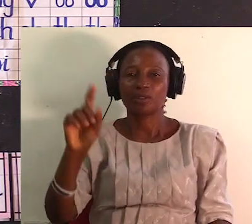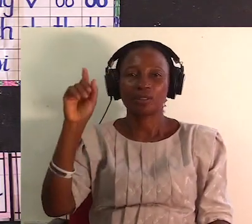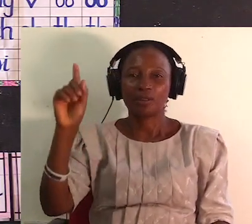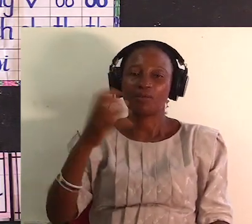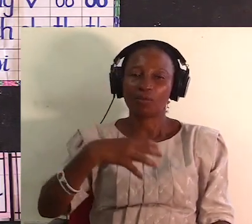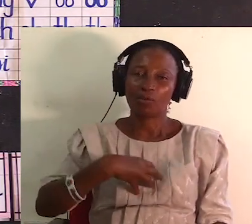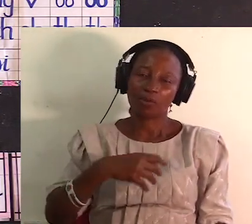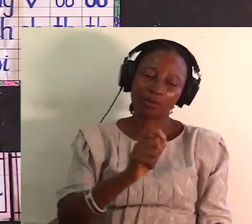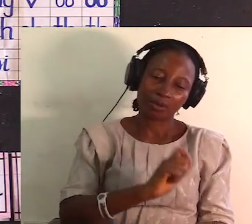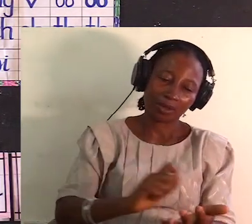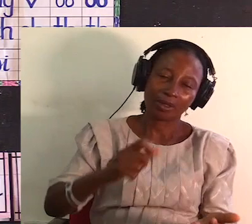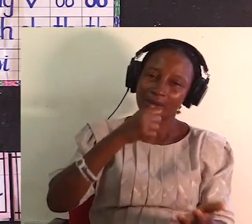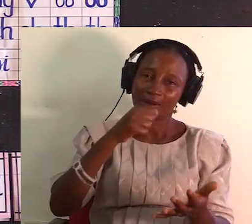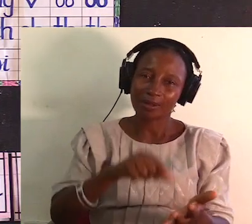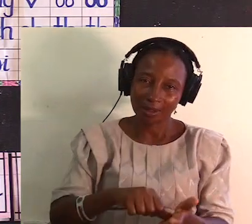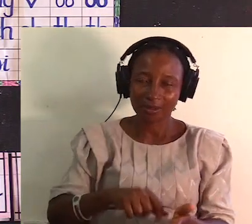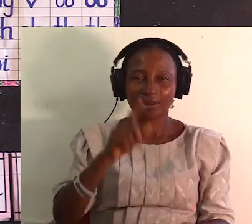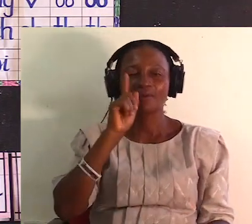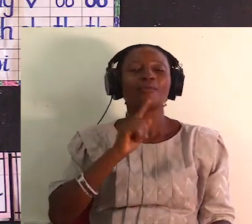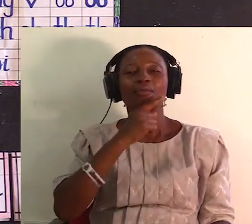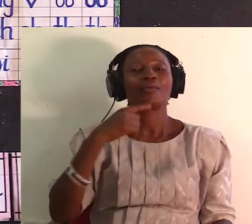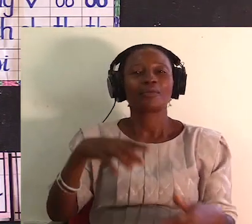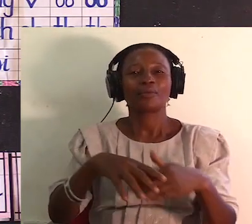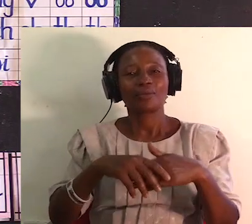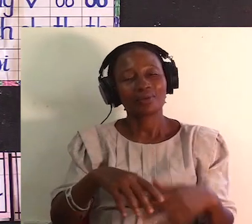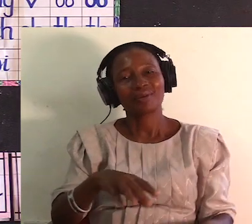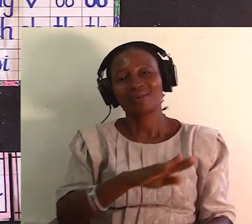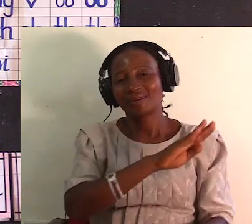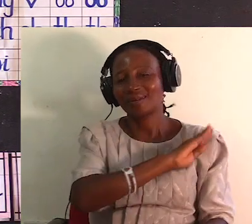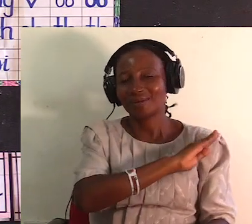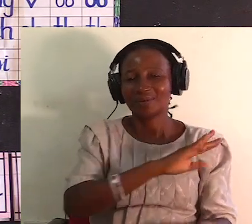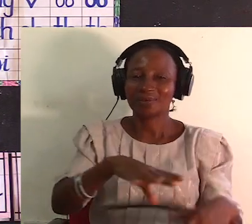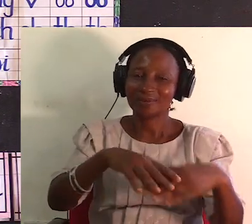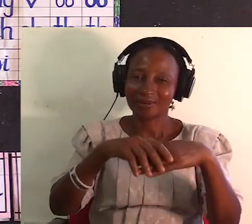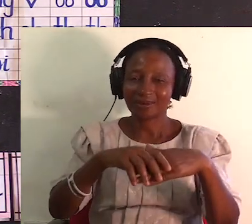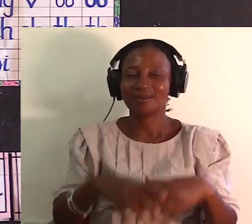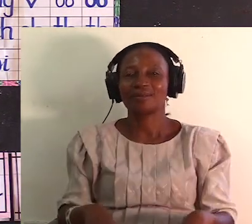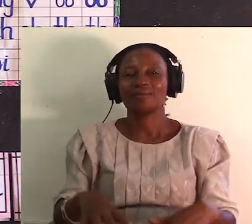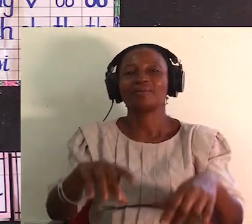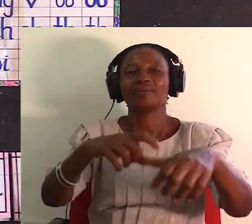to our friends, to our parents, and the like, and even to our teachers.